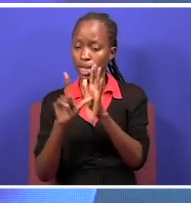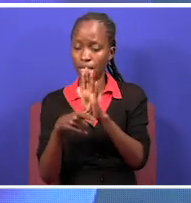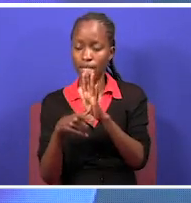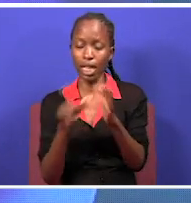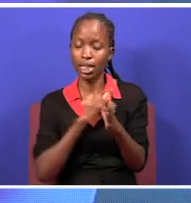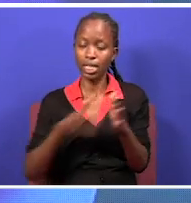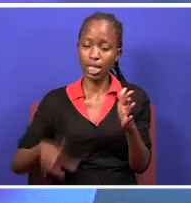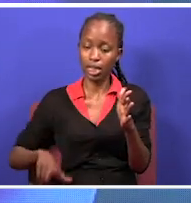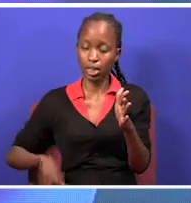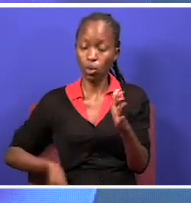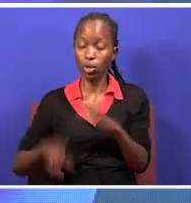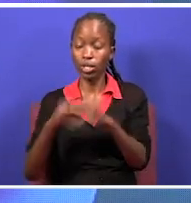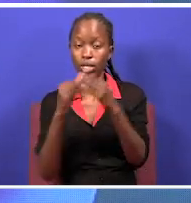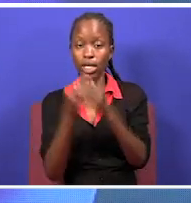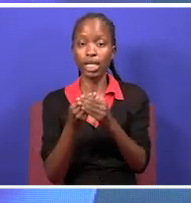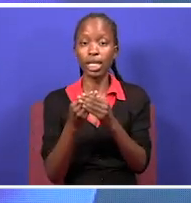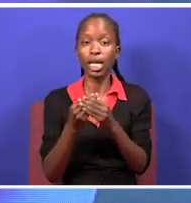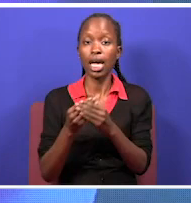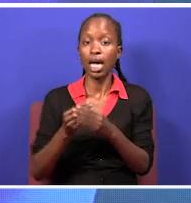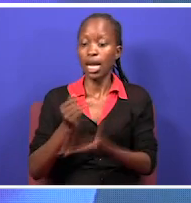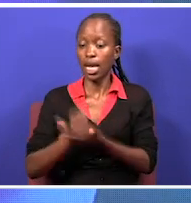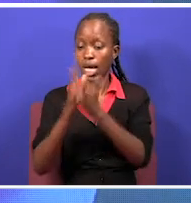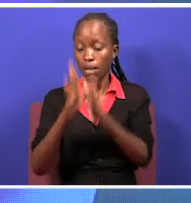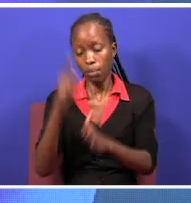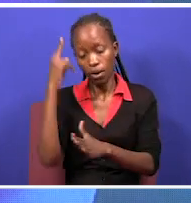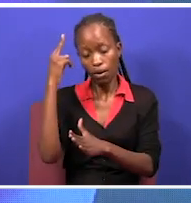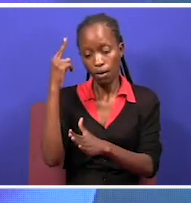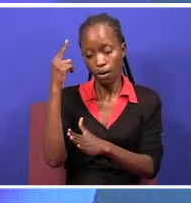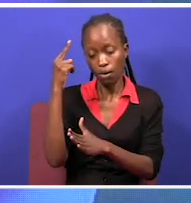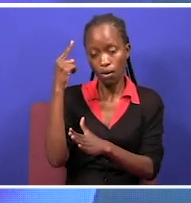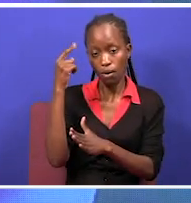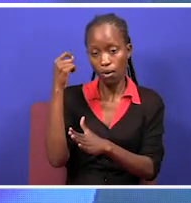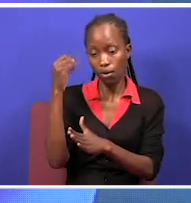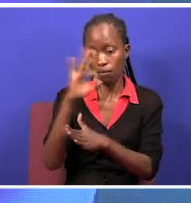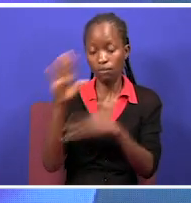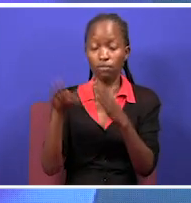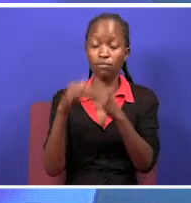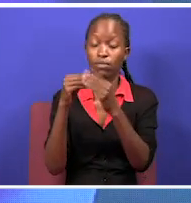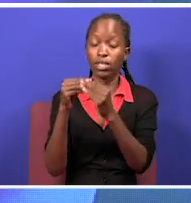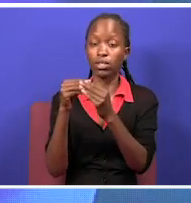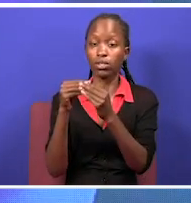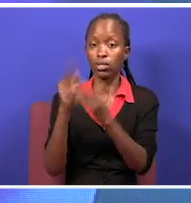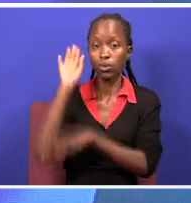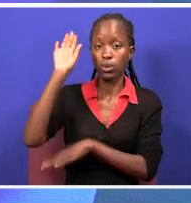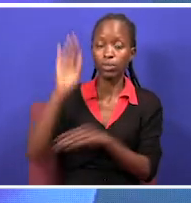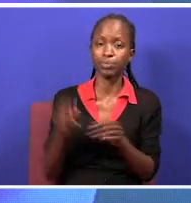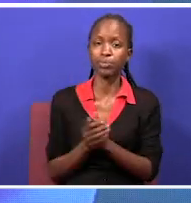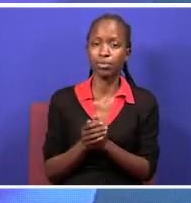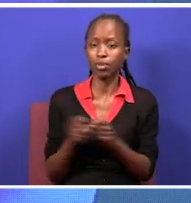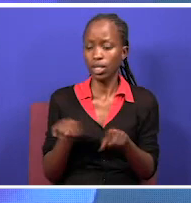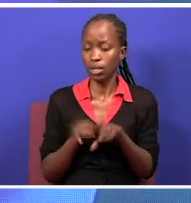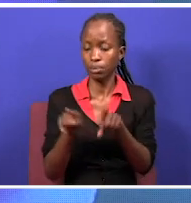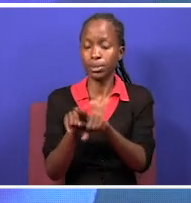a manager, a steward of his creation, all of his creation. But he